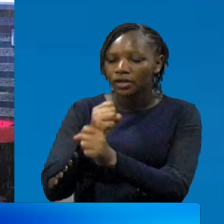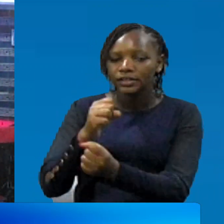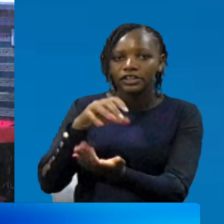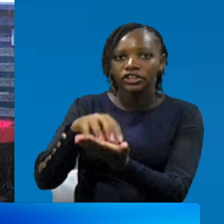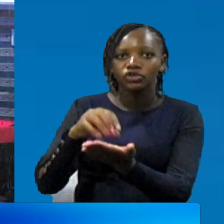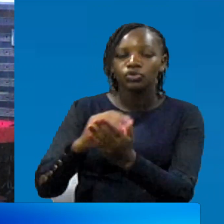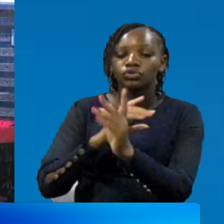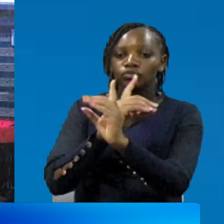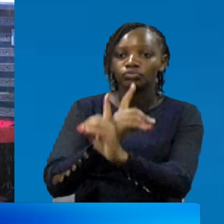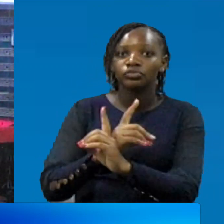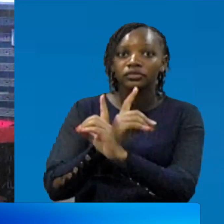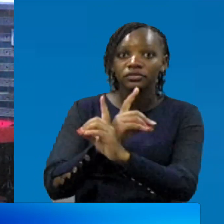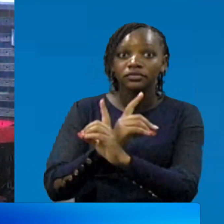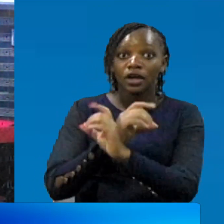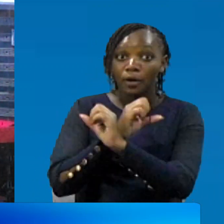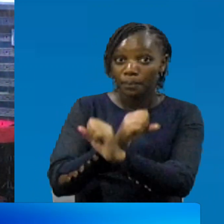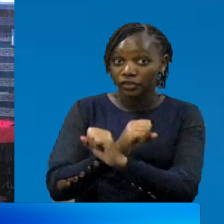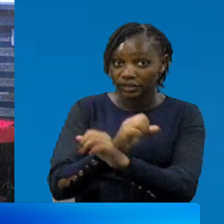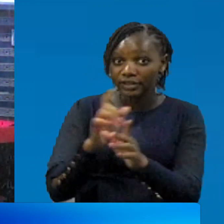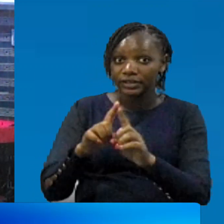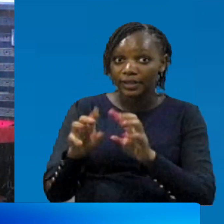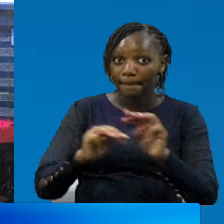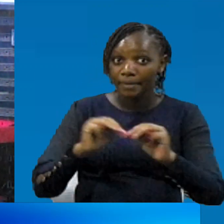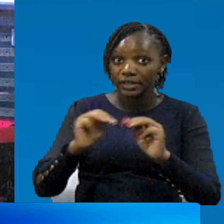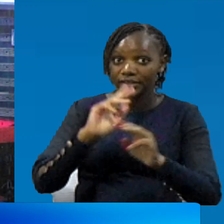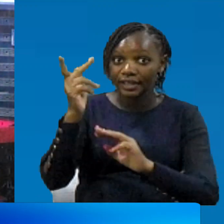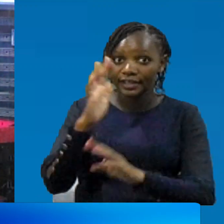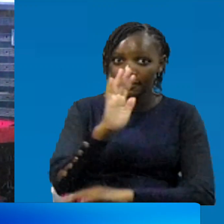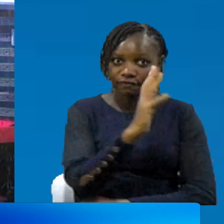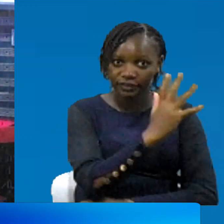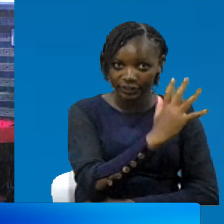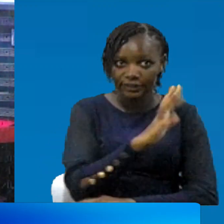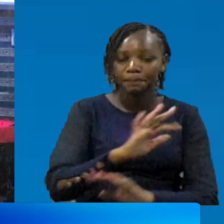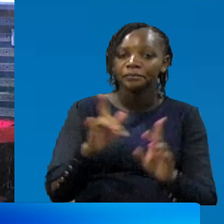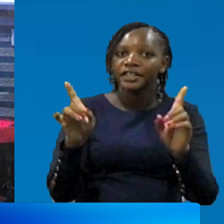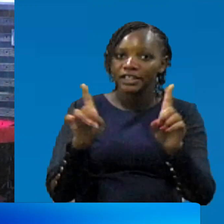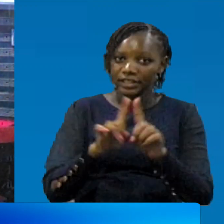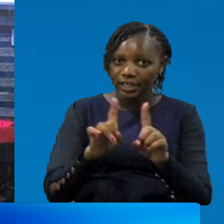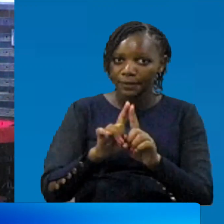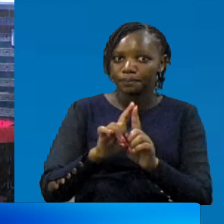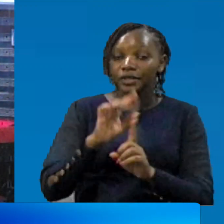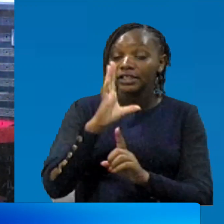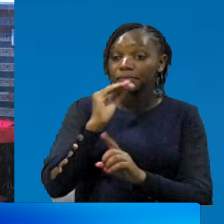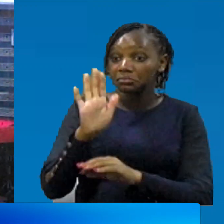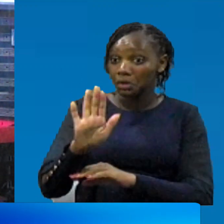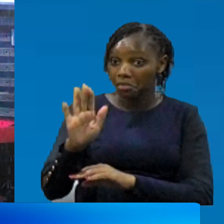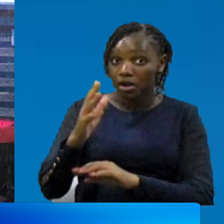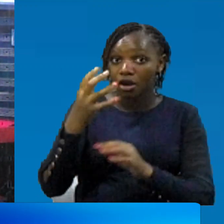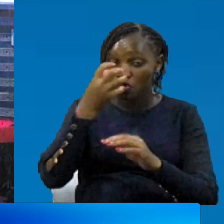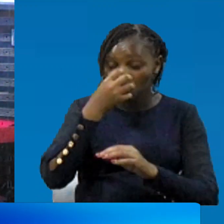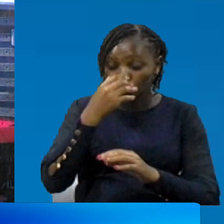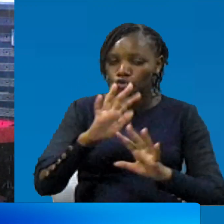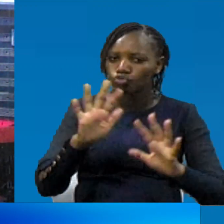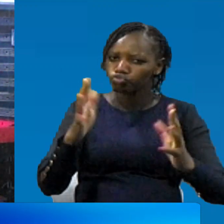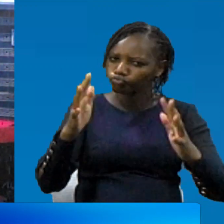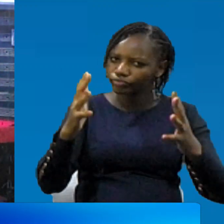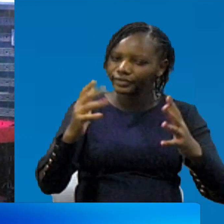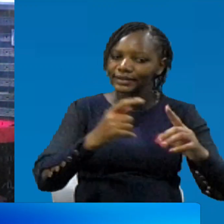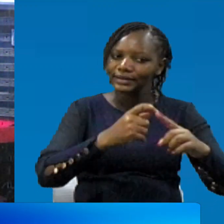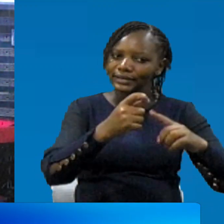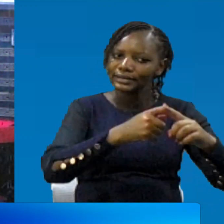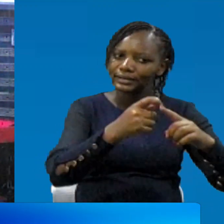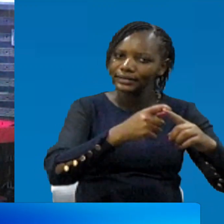and manage Kenya's forest. In his speech, President Ruto congratulated the recruits on